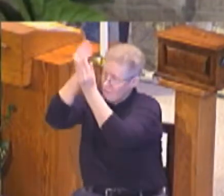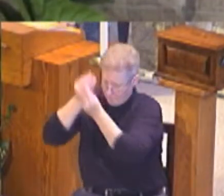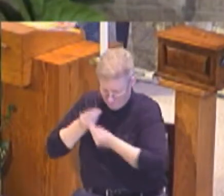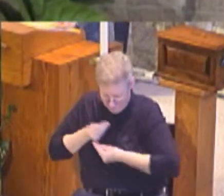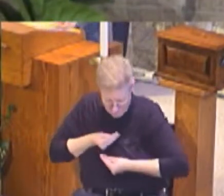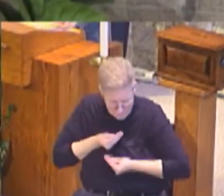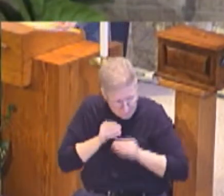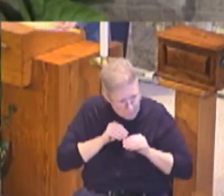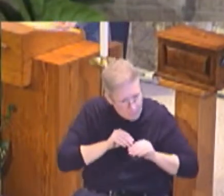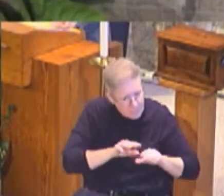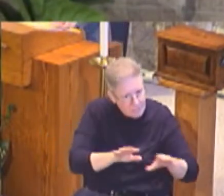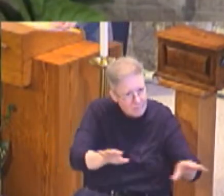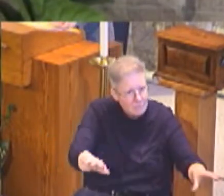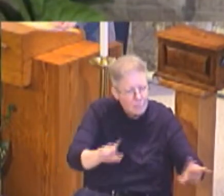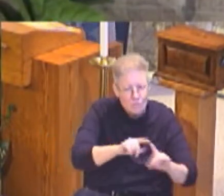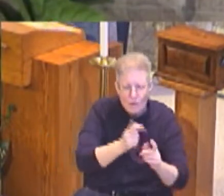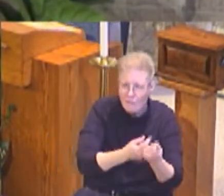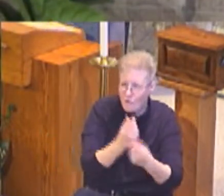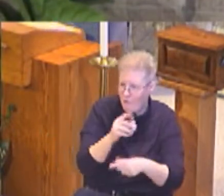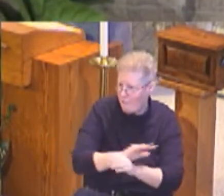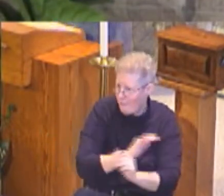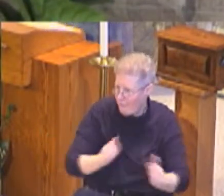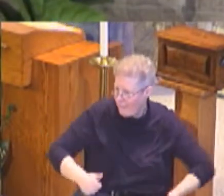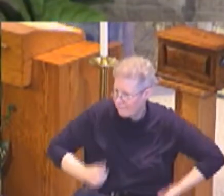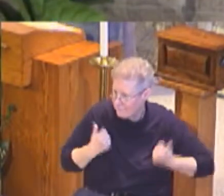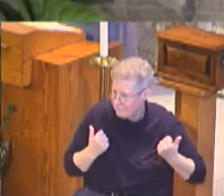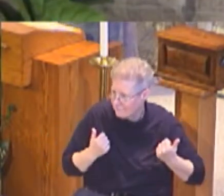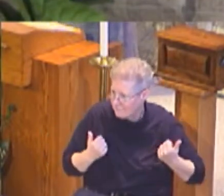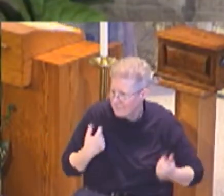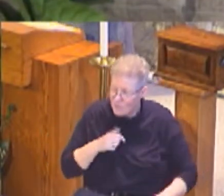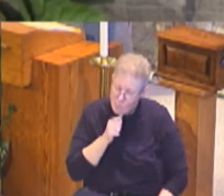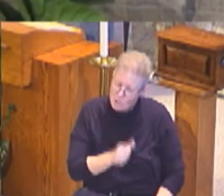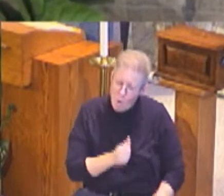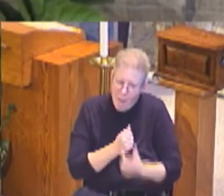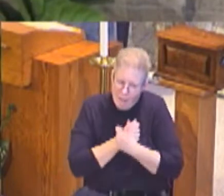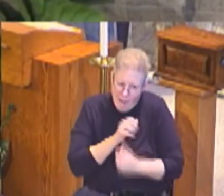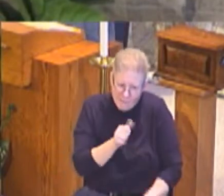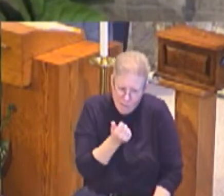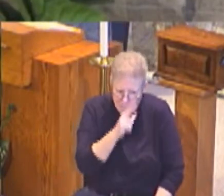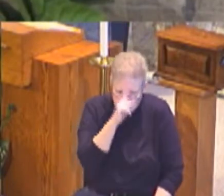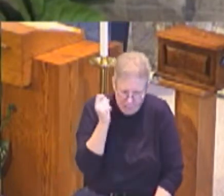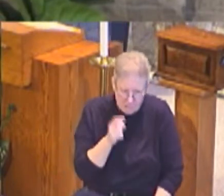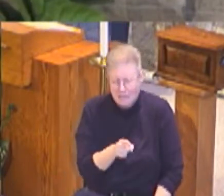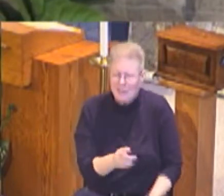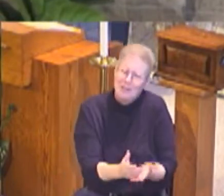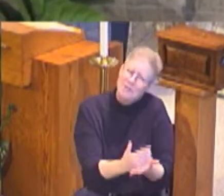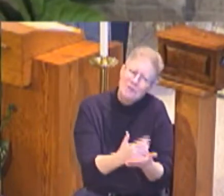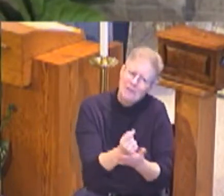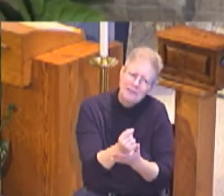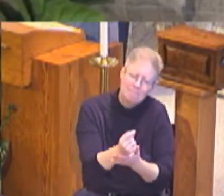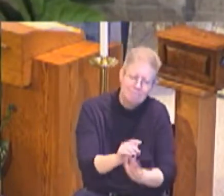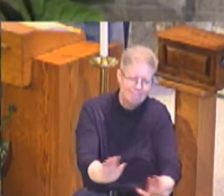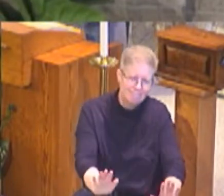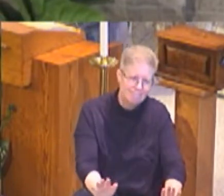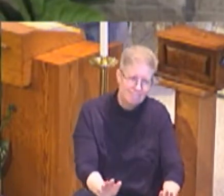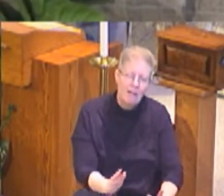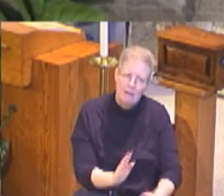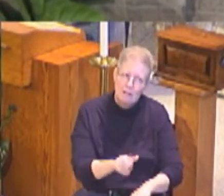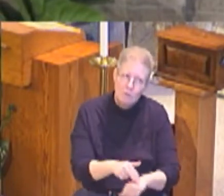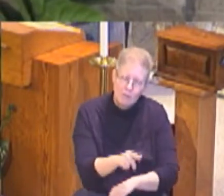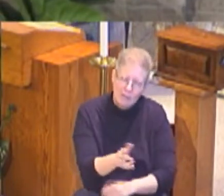your life. So we don't love others because they deserve it. And of course they deserve